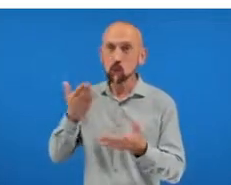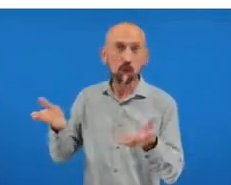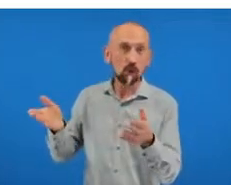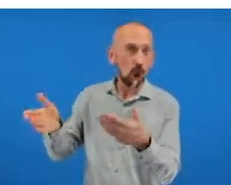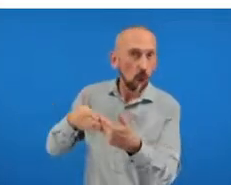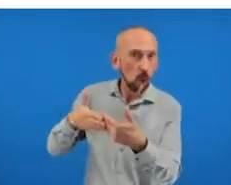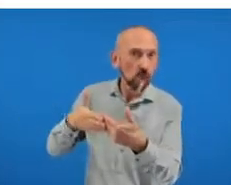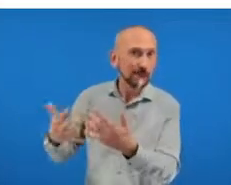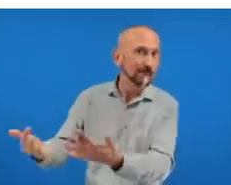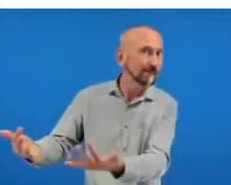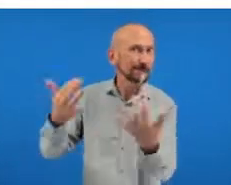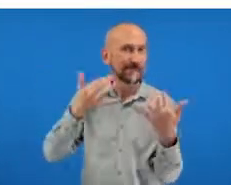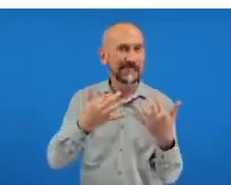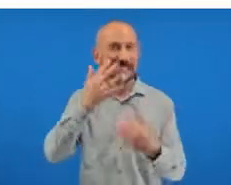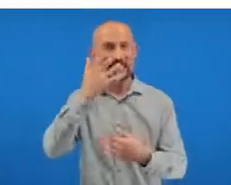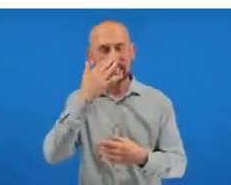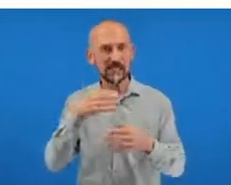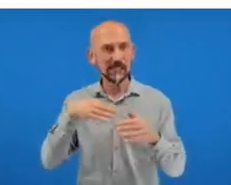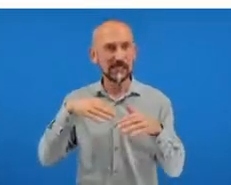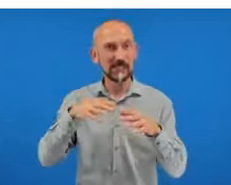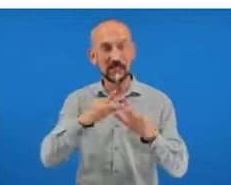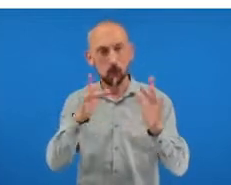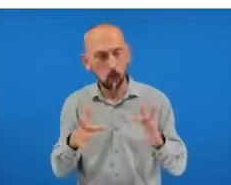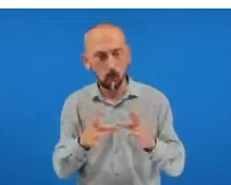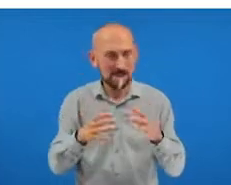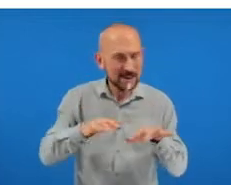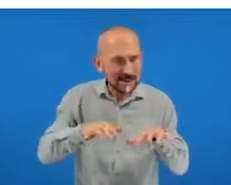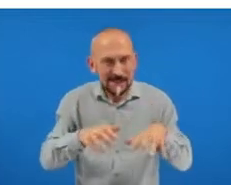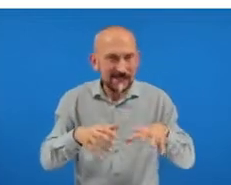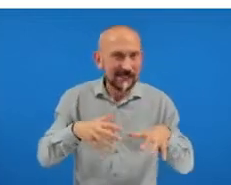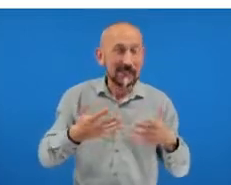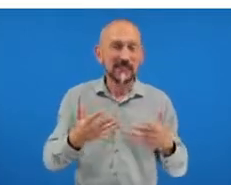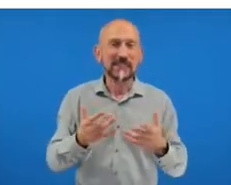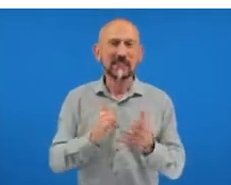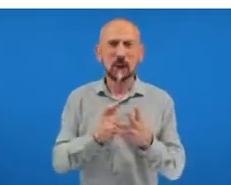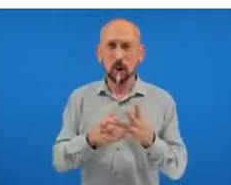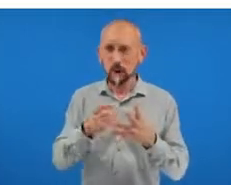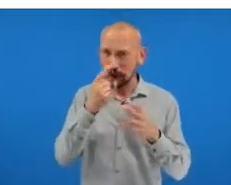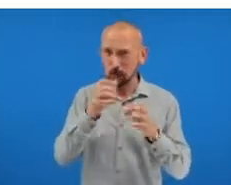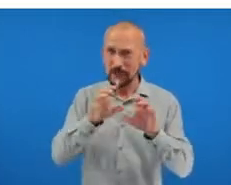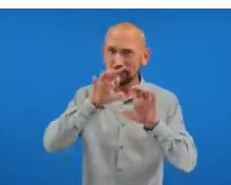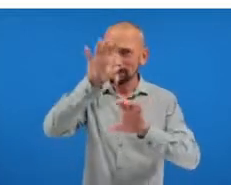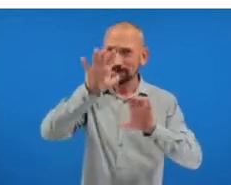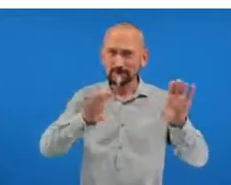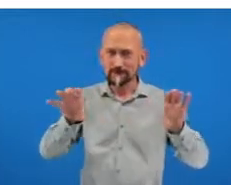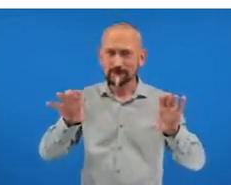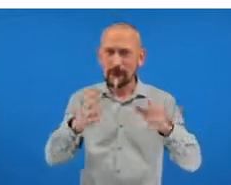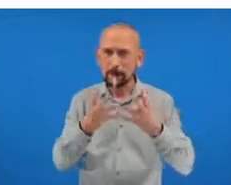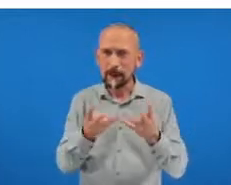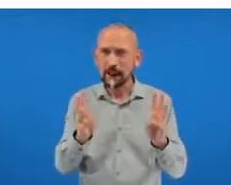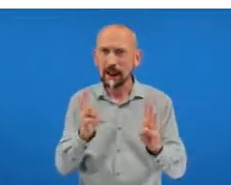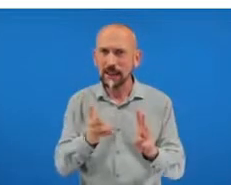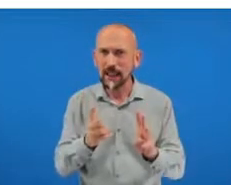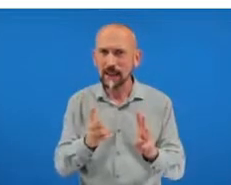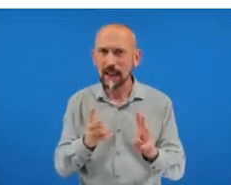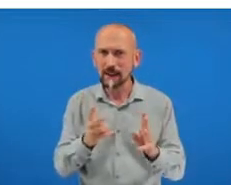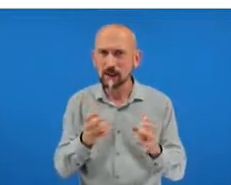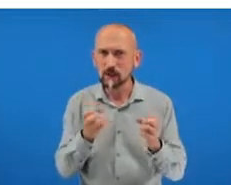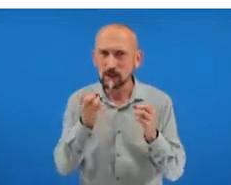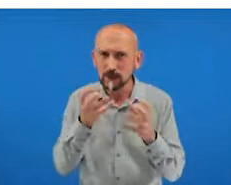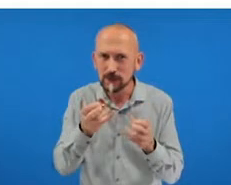If we can bring the panel members back in, and we will just run through a couple of the questions that we've got through.